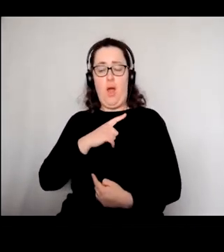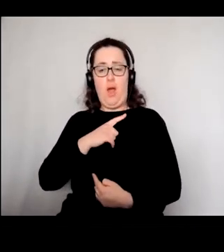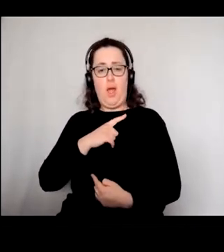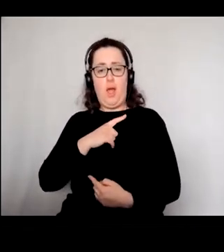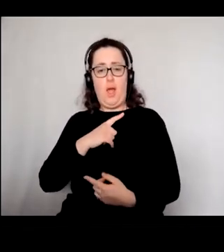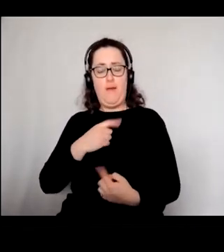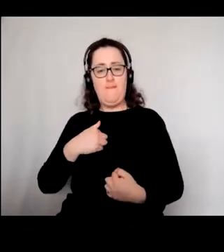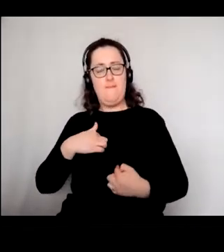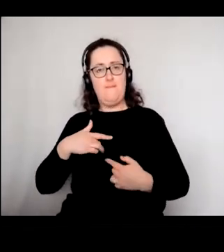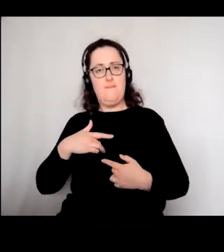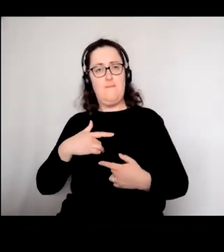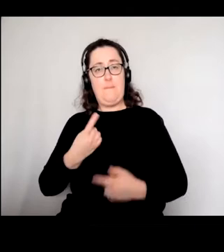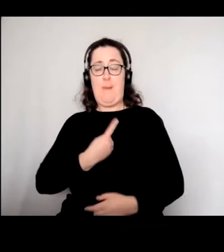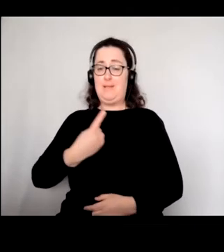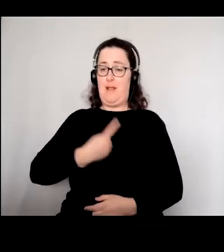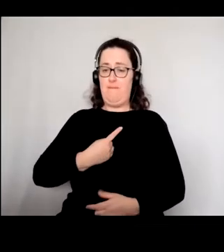discovering and